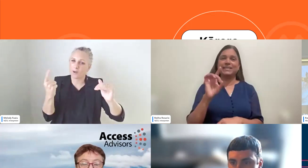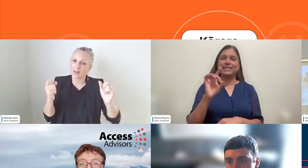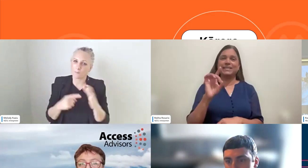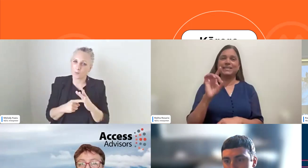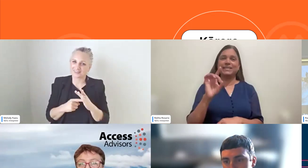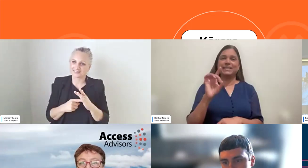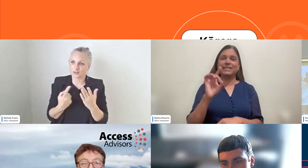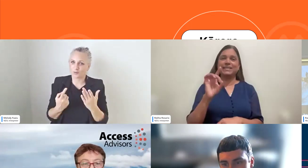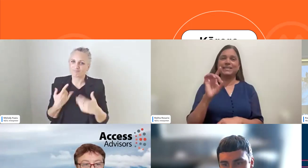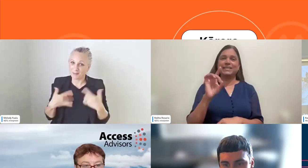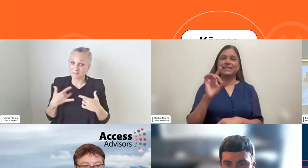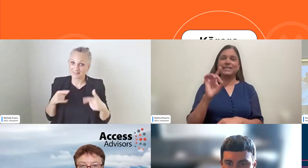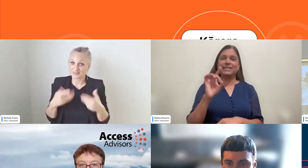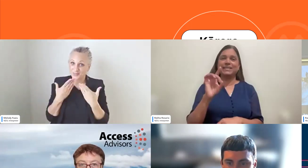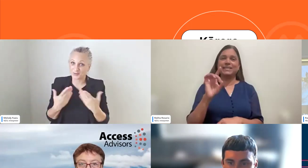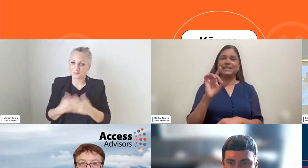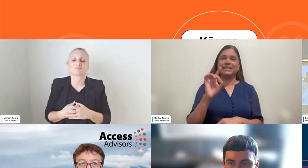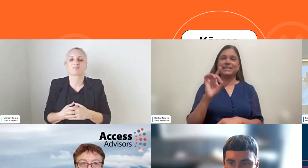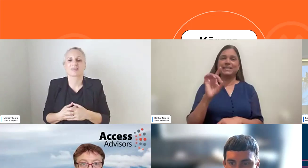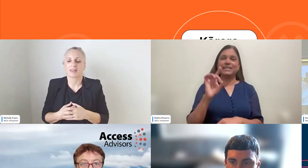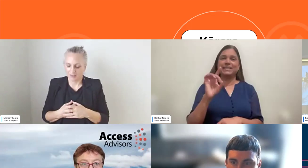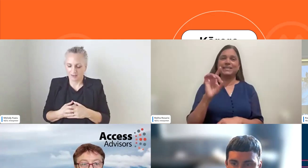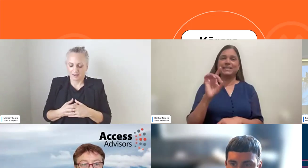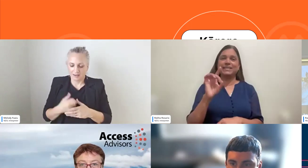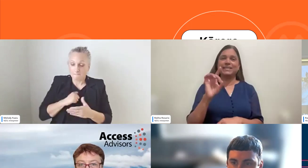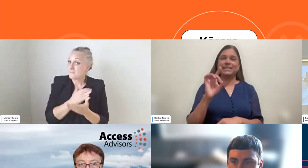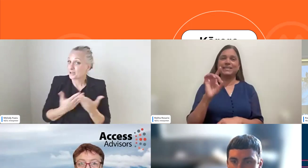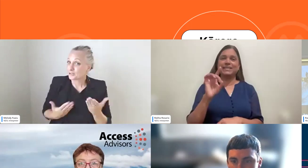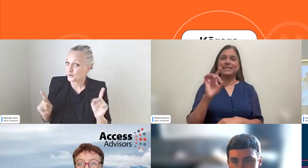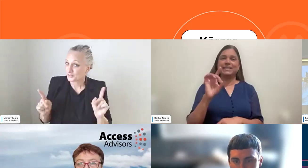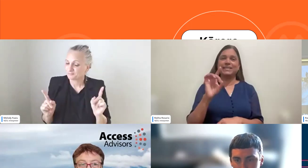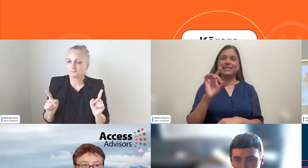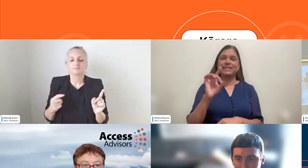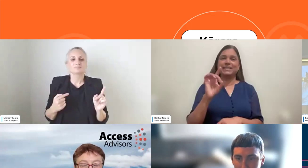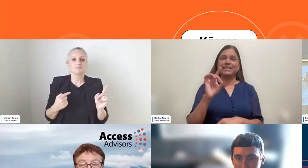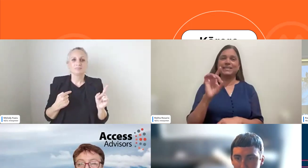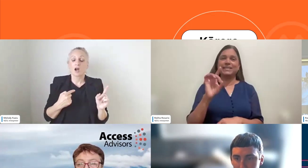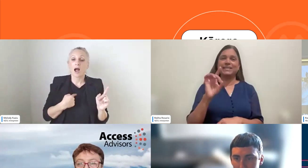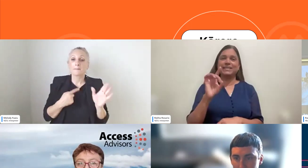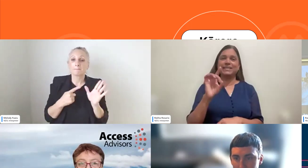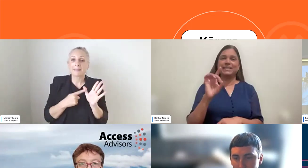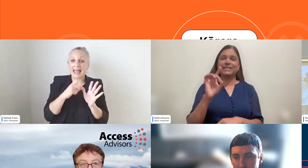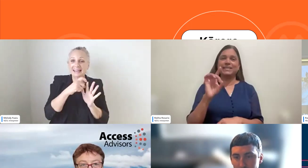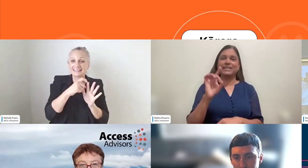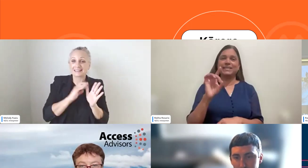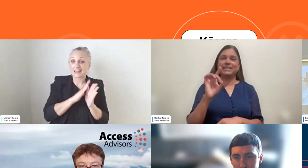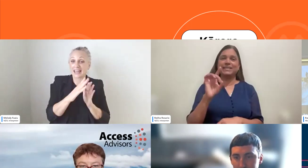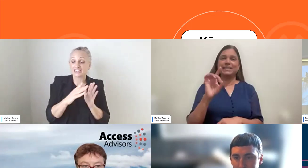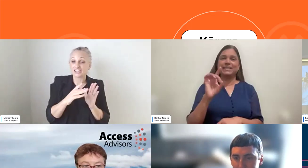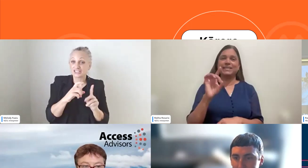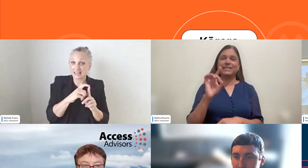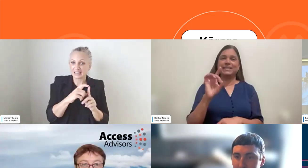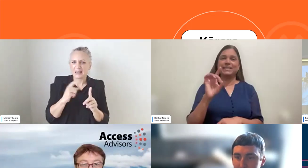that. A little bit about my story. So I am ADHD, but I'm late